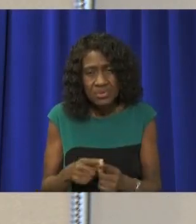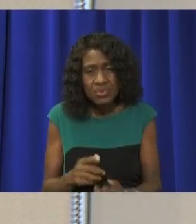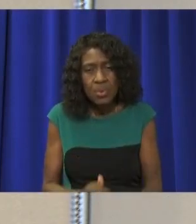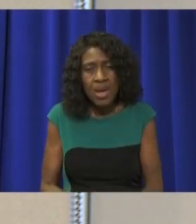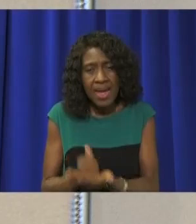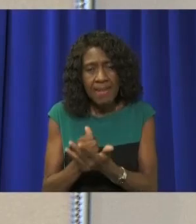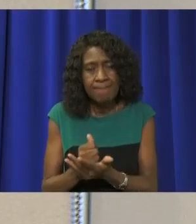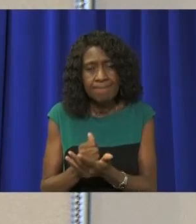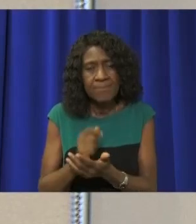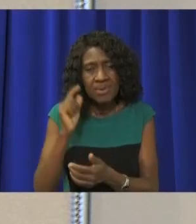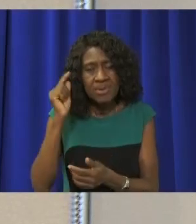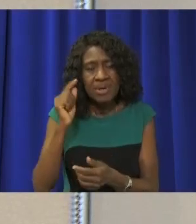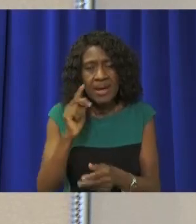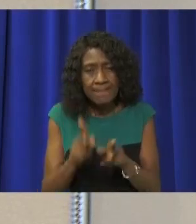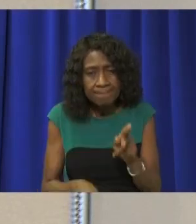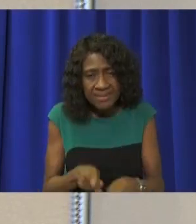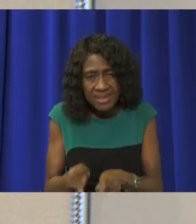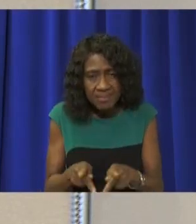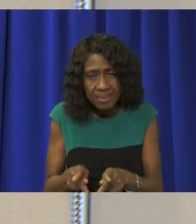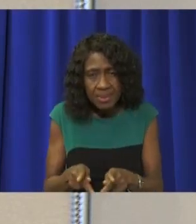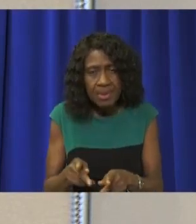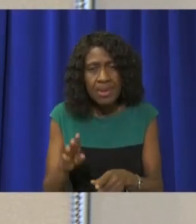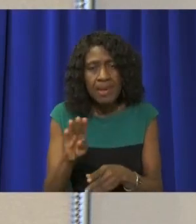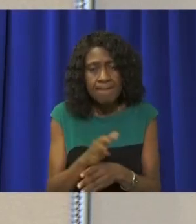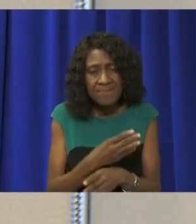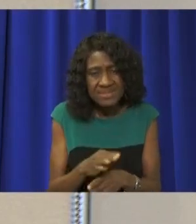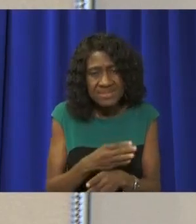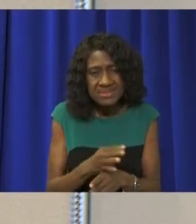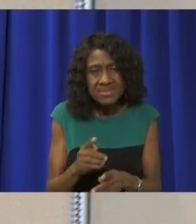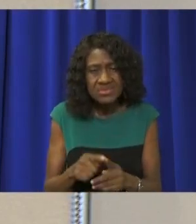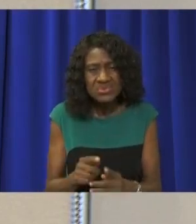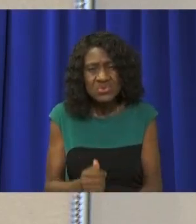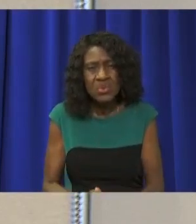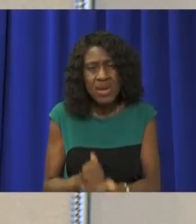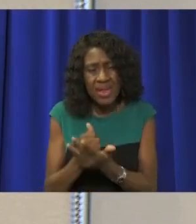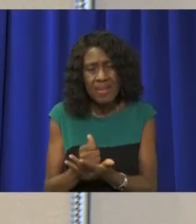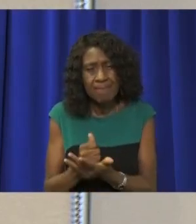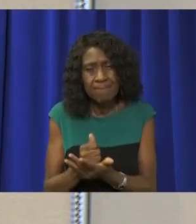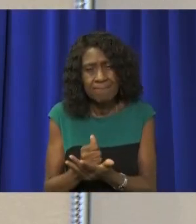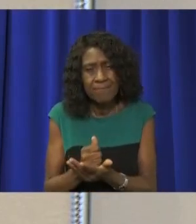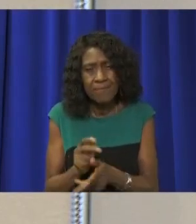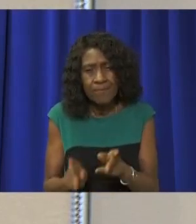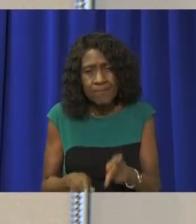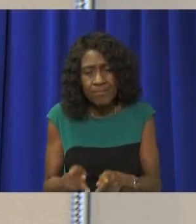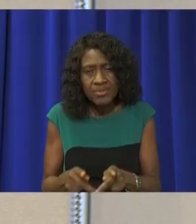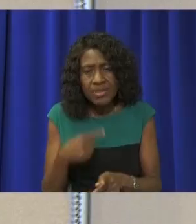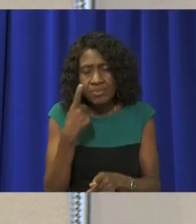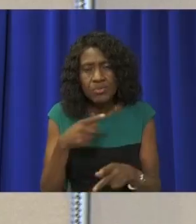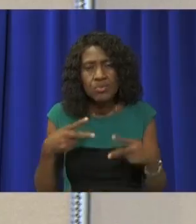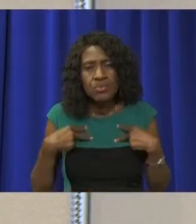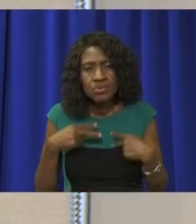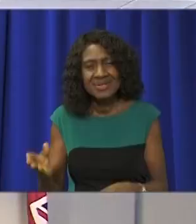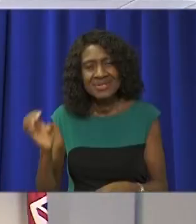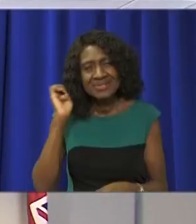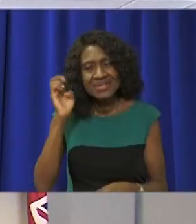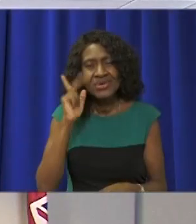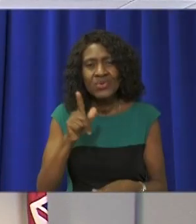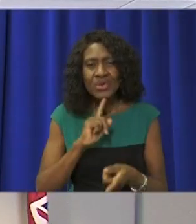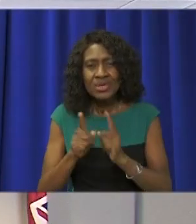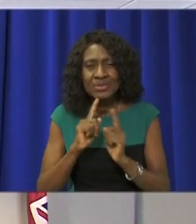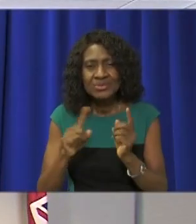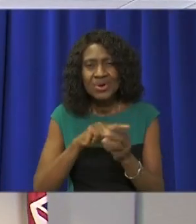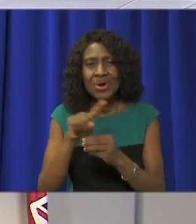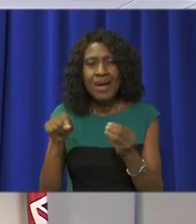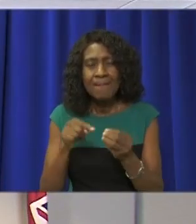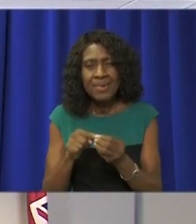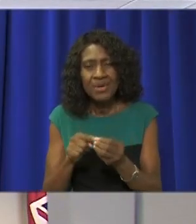residents, and businesses to recover from the economic and financial hardships caused by COVID-19. You can